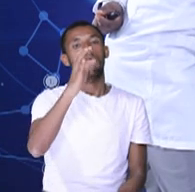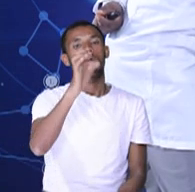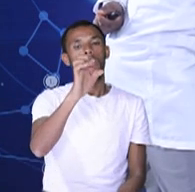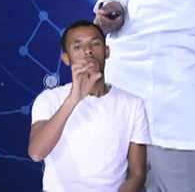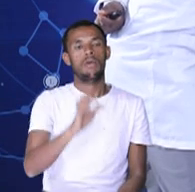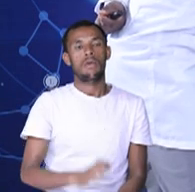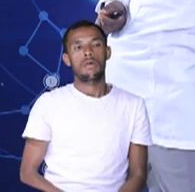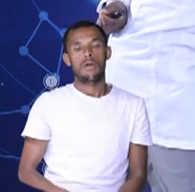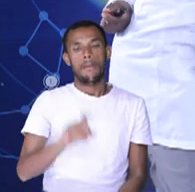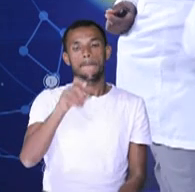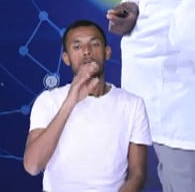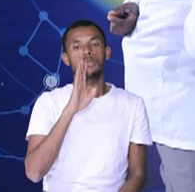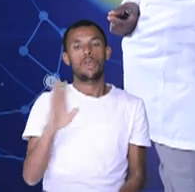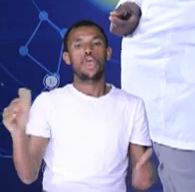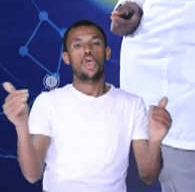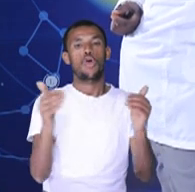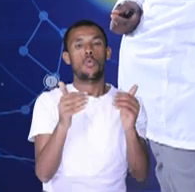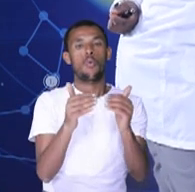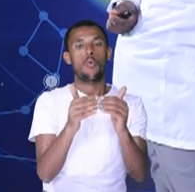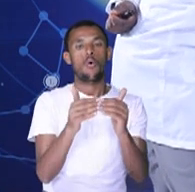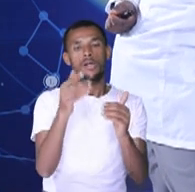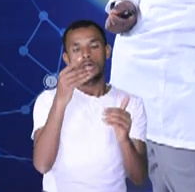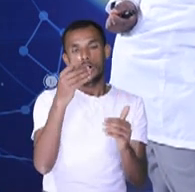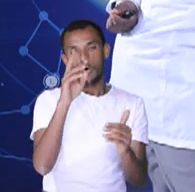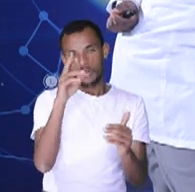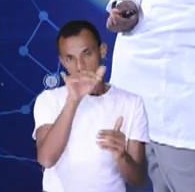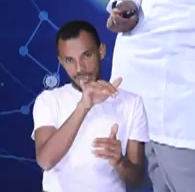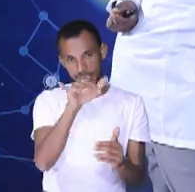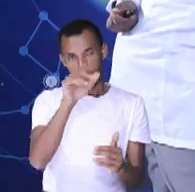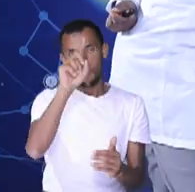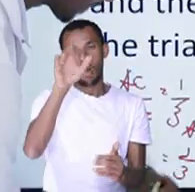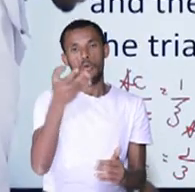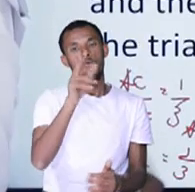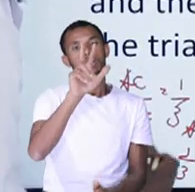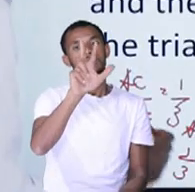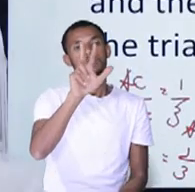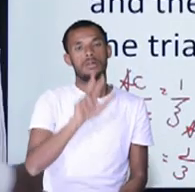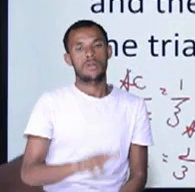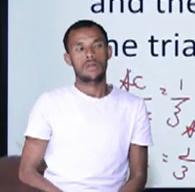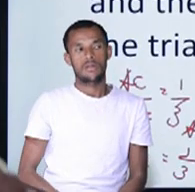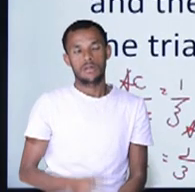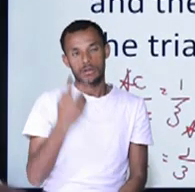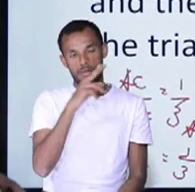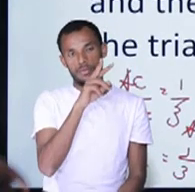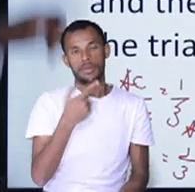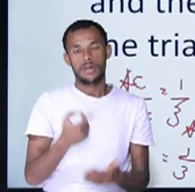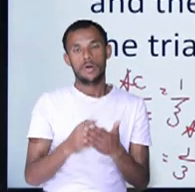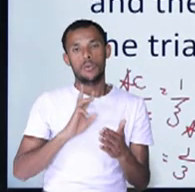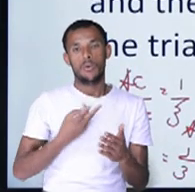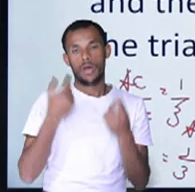DE must be equal to the same, that's 1 over 3. So here we